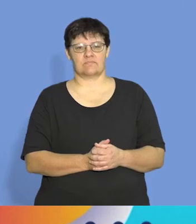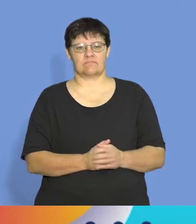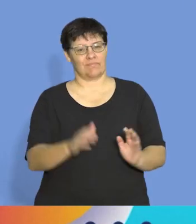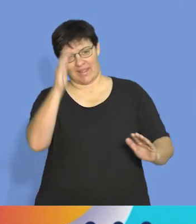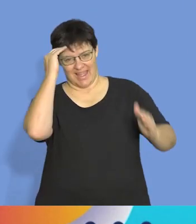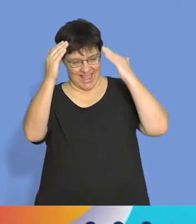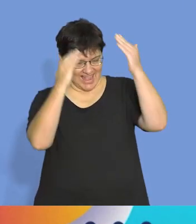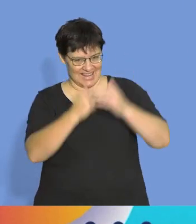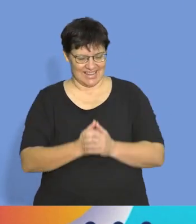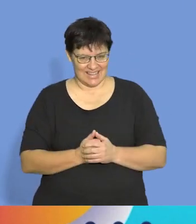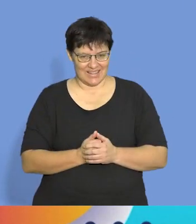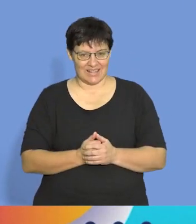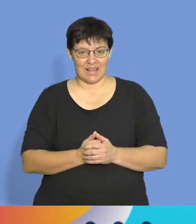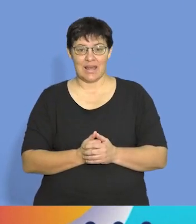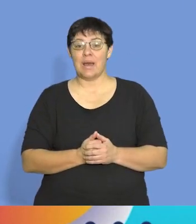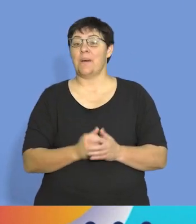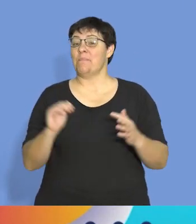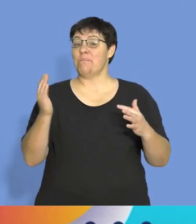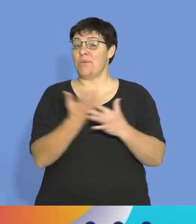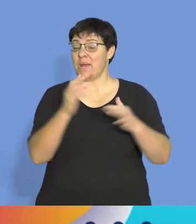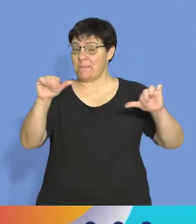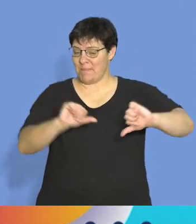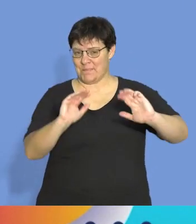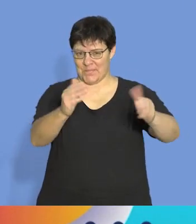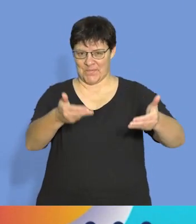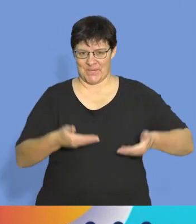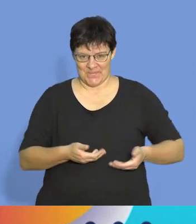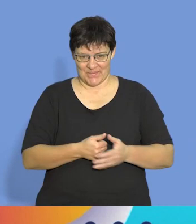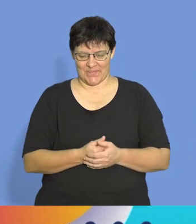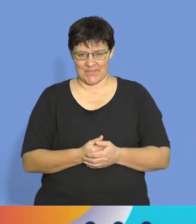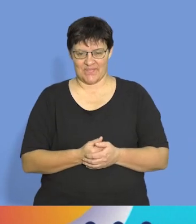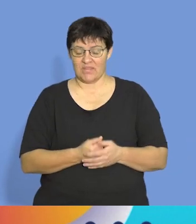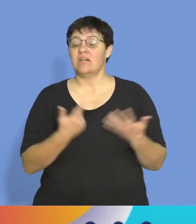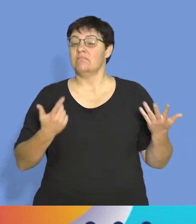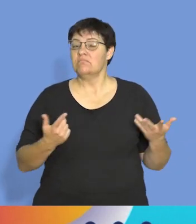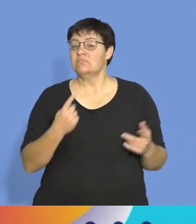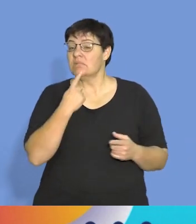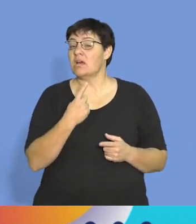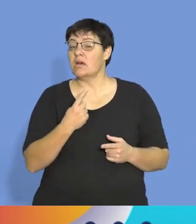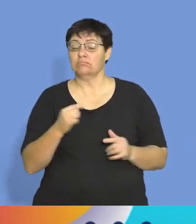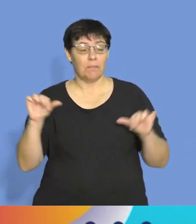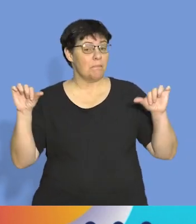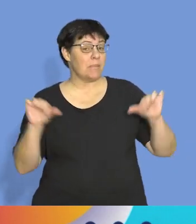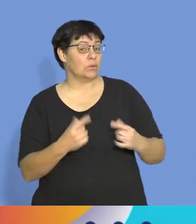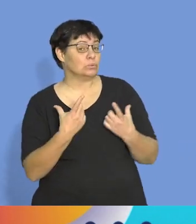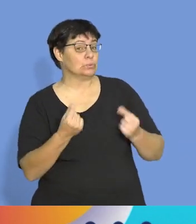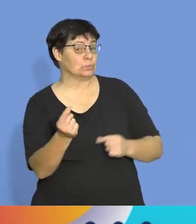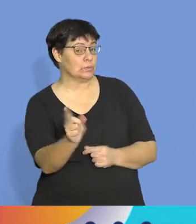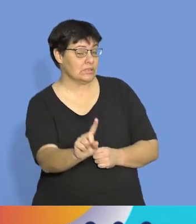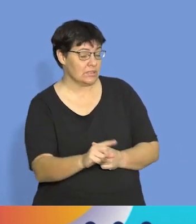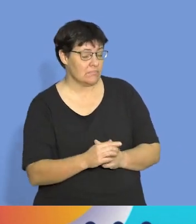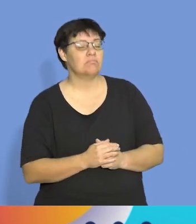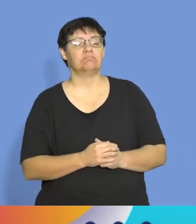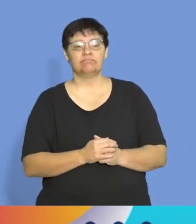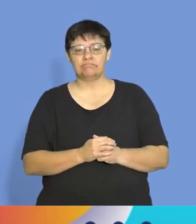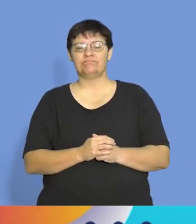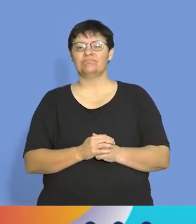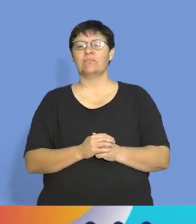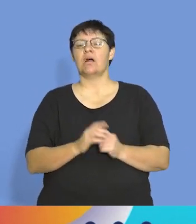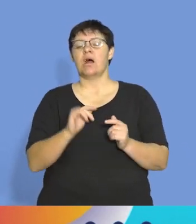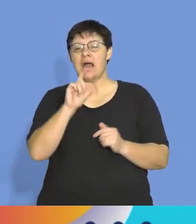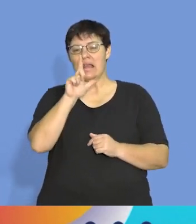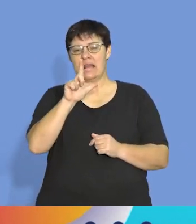Hi guys, welcome back from the ad break. So as I said, that when we come back, we're going to look at a bit of